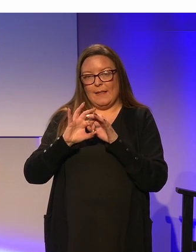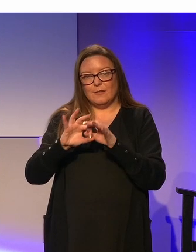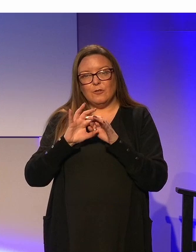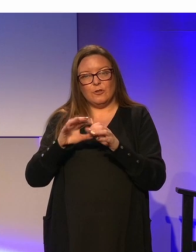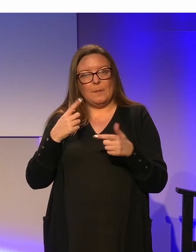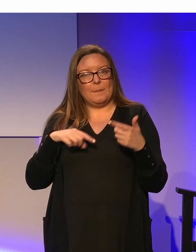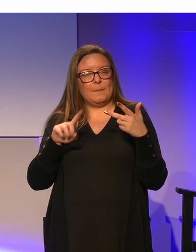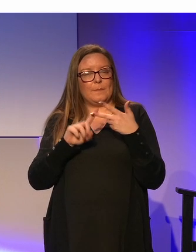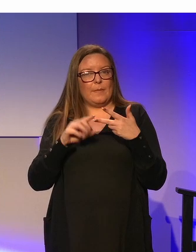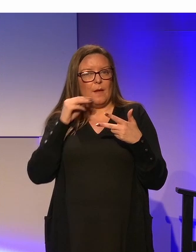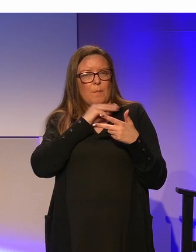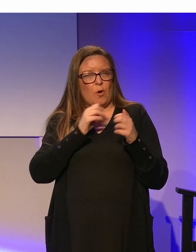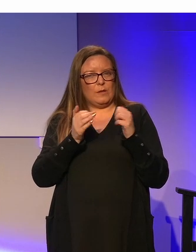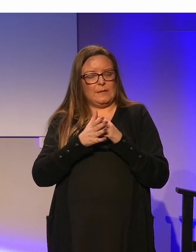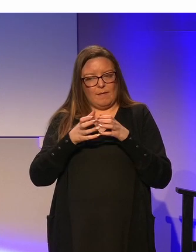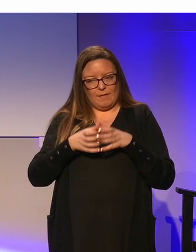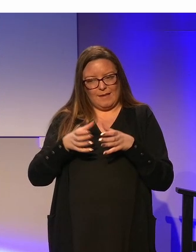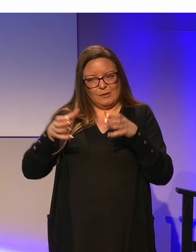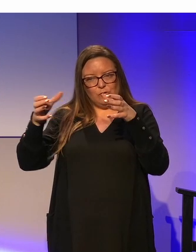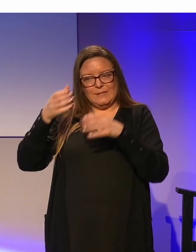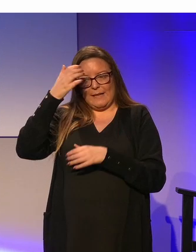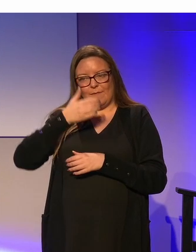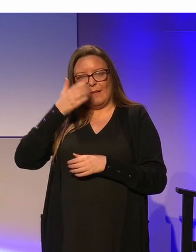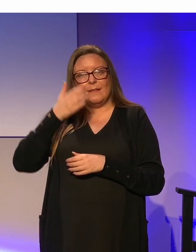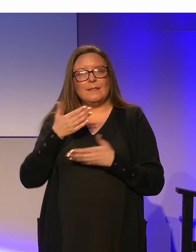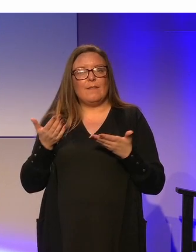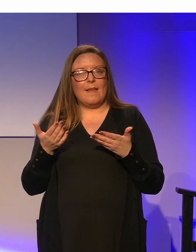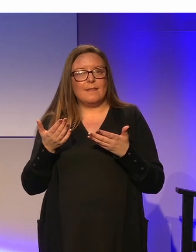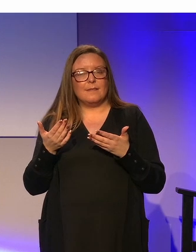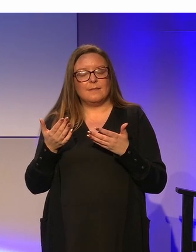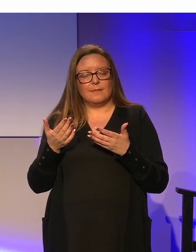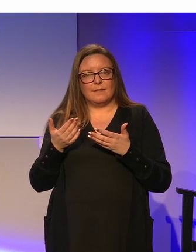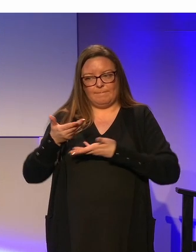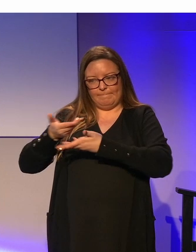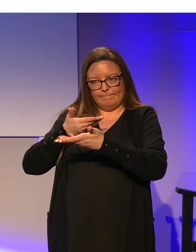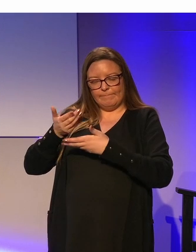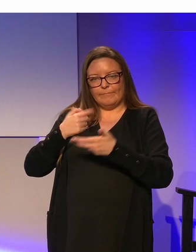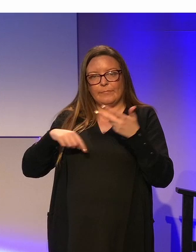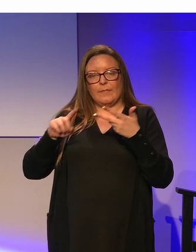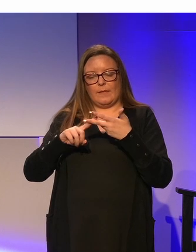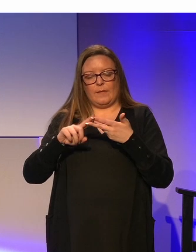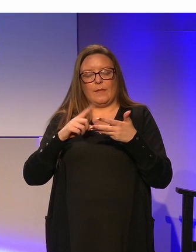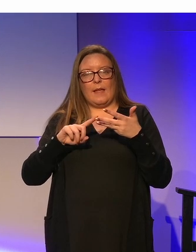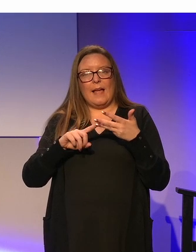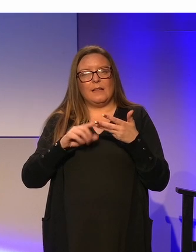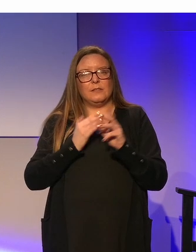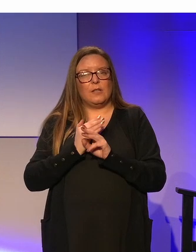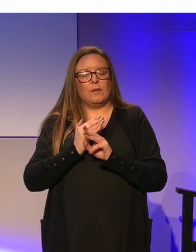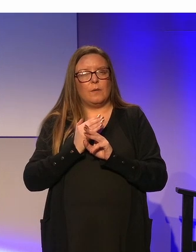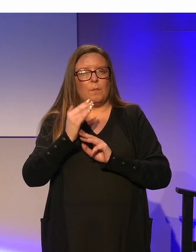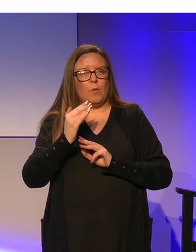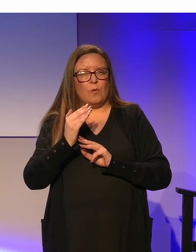relationships, they're around the importance of increasing face-to-face contact. They're also about a move